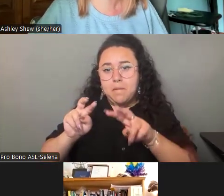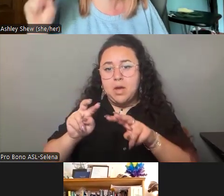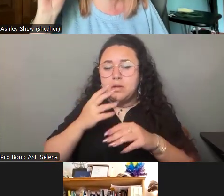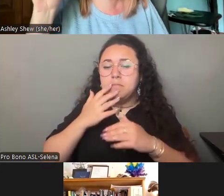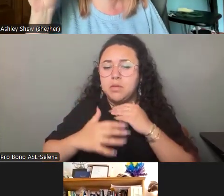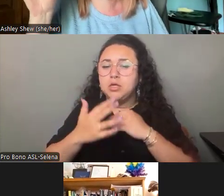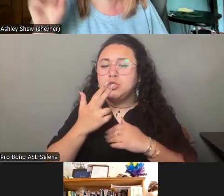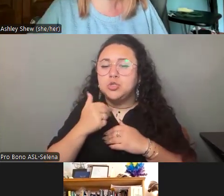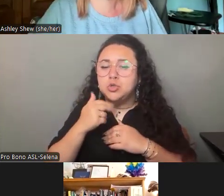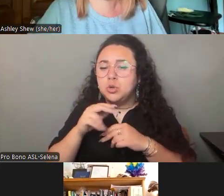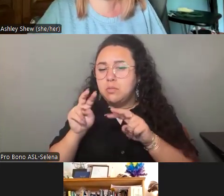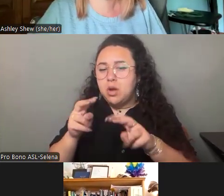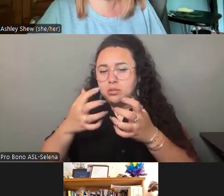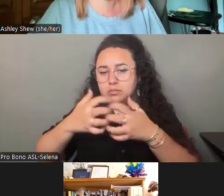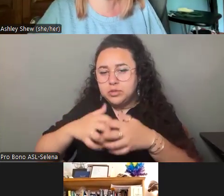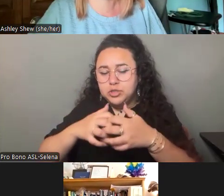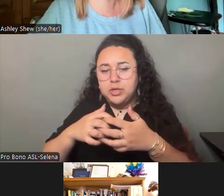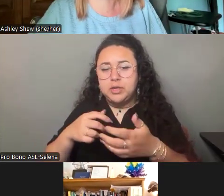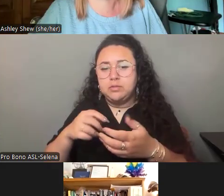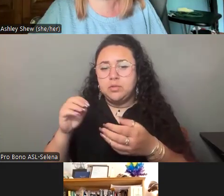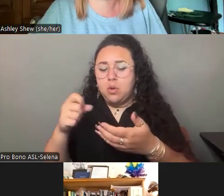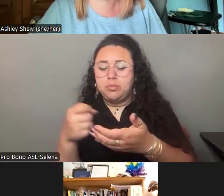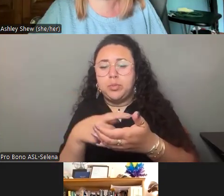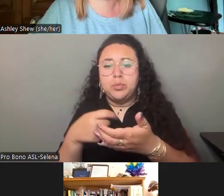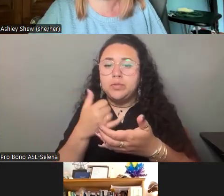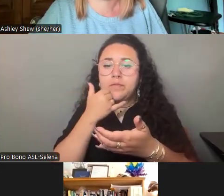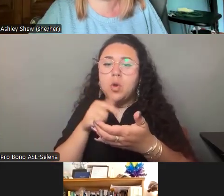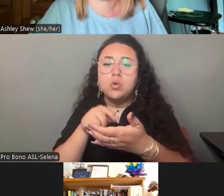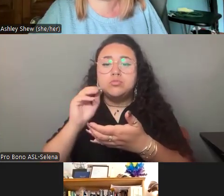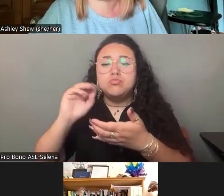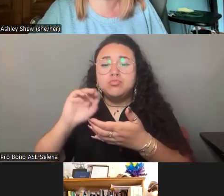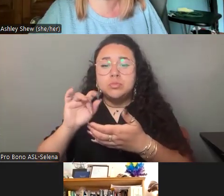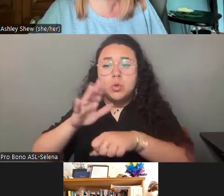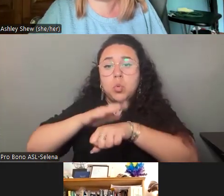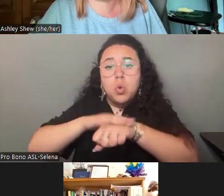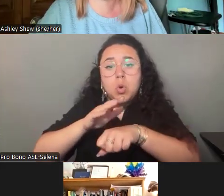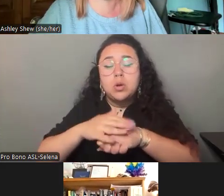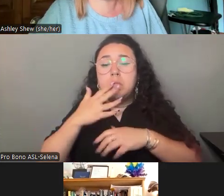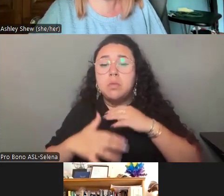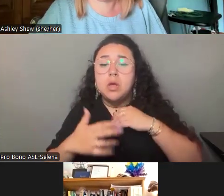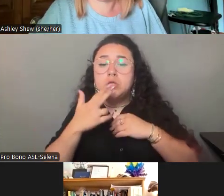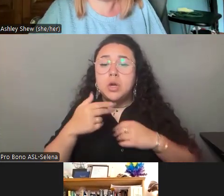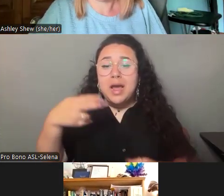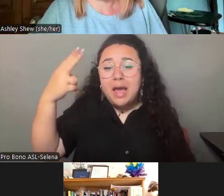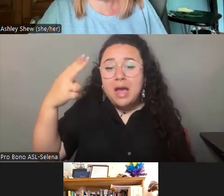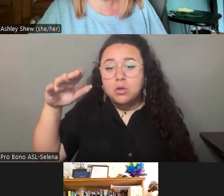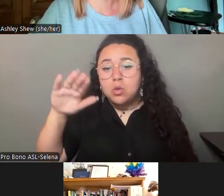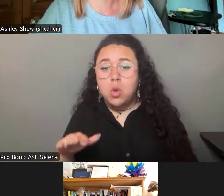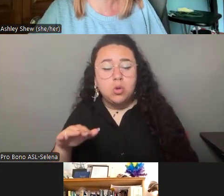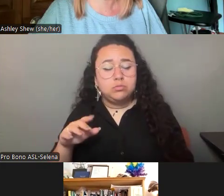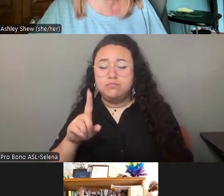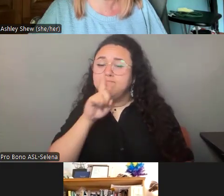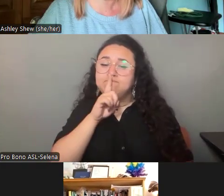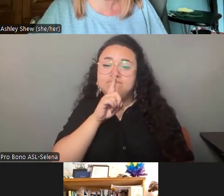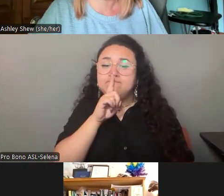stopped sending alerts to people's phones about when people's blood sugar got too high or too low,